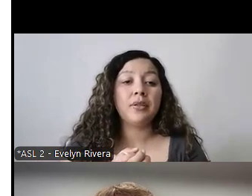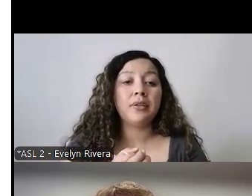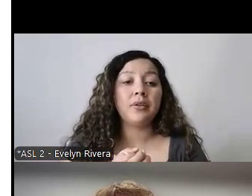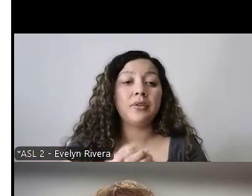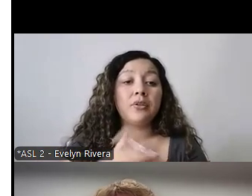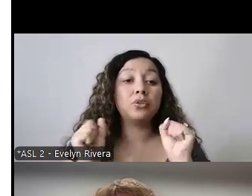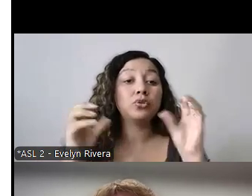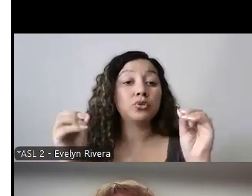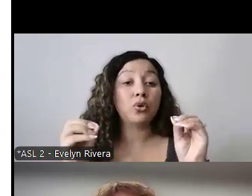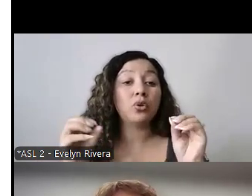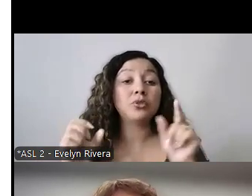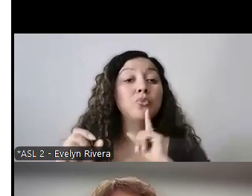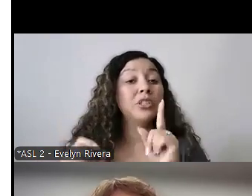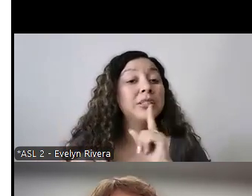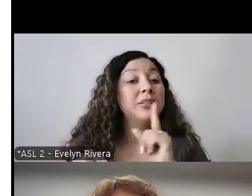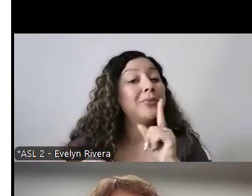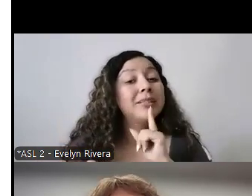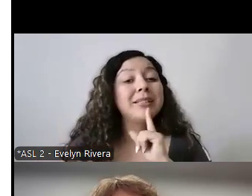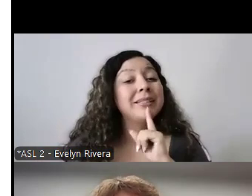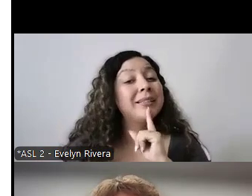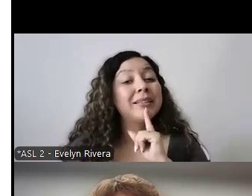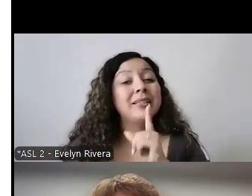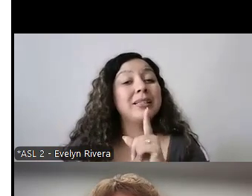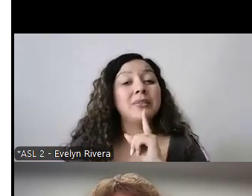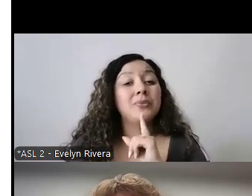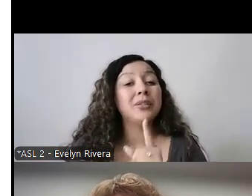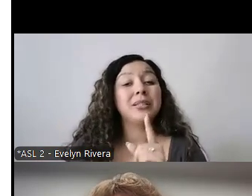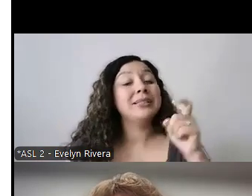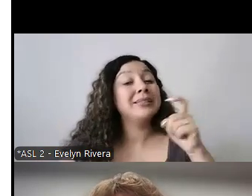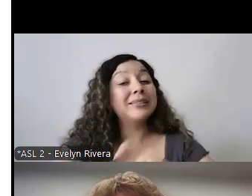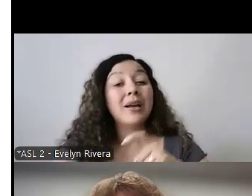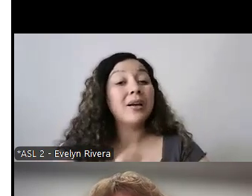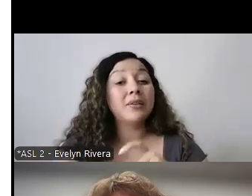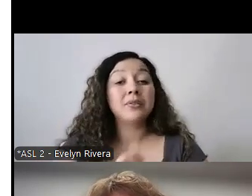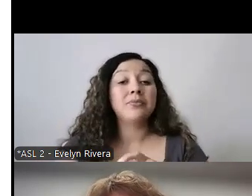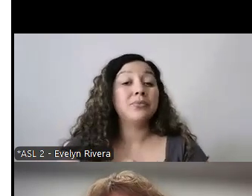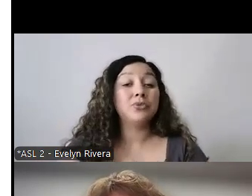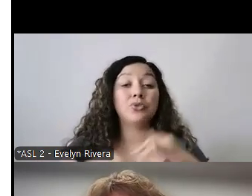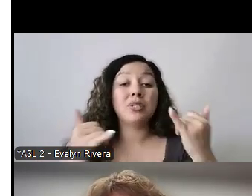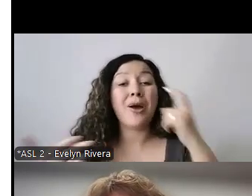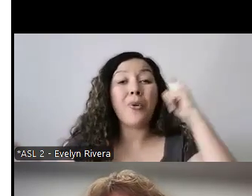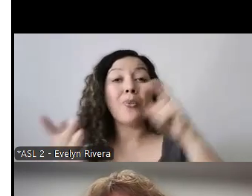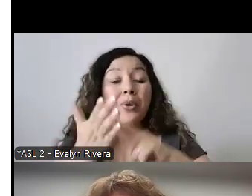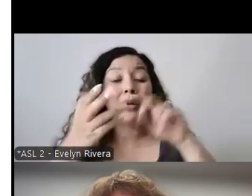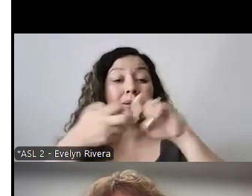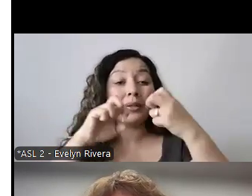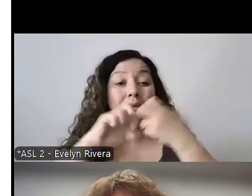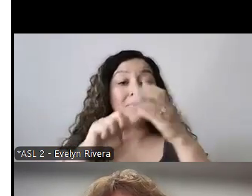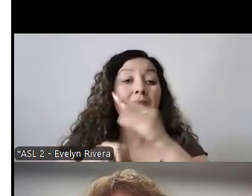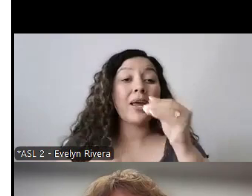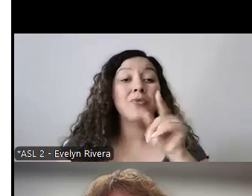so it's really time to, now we know the problem, and it's really now time to